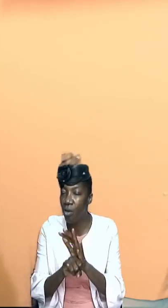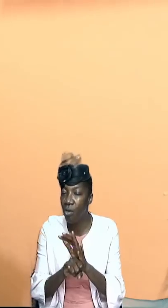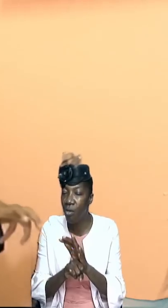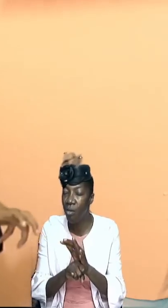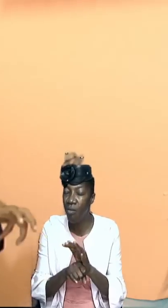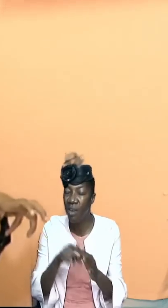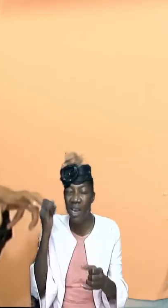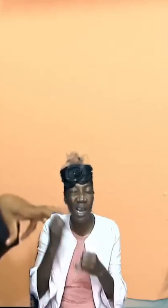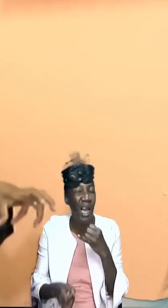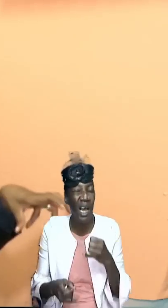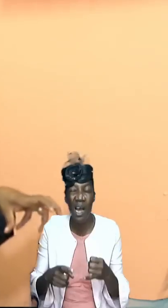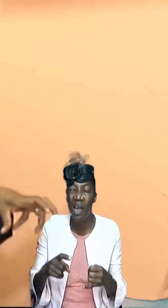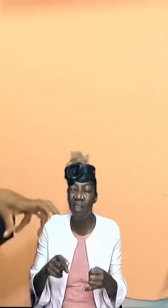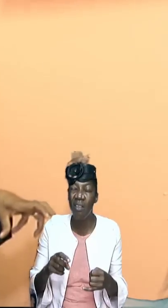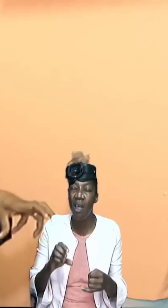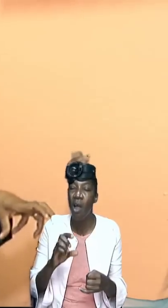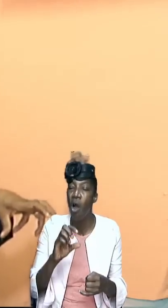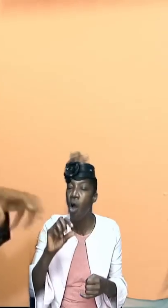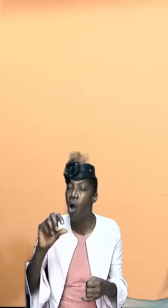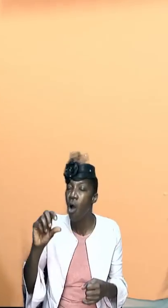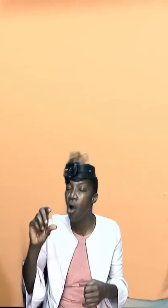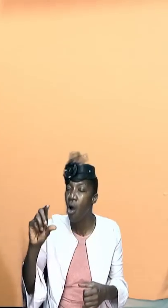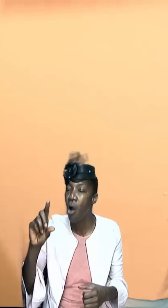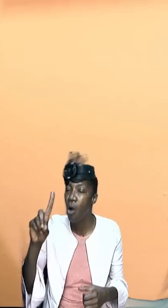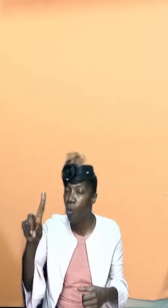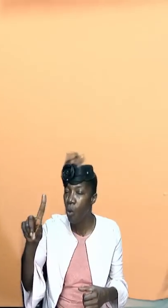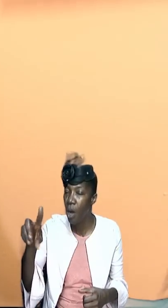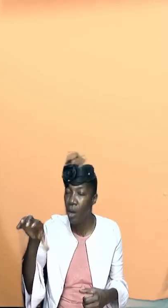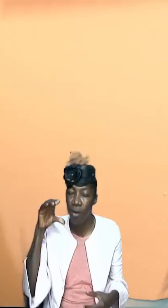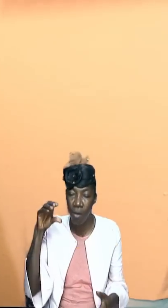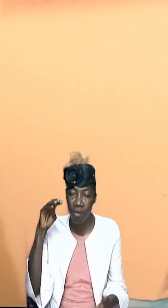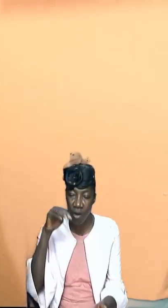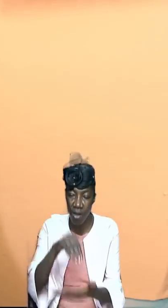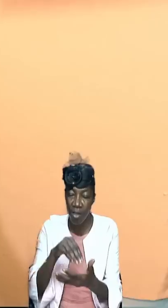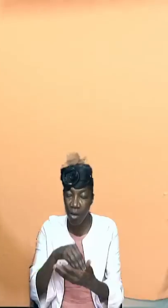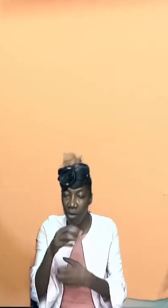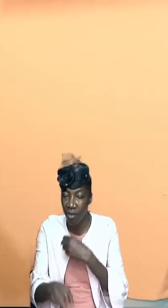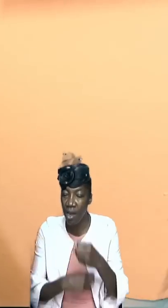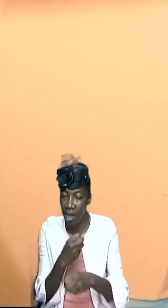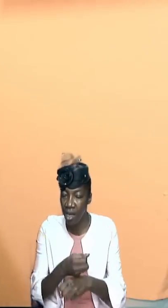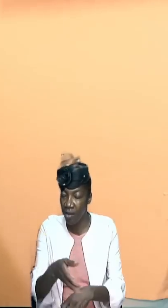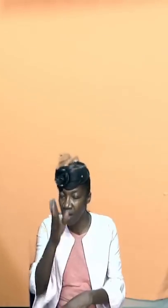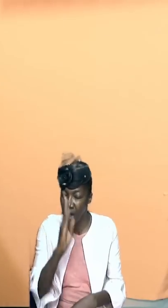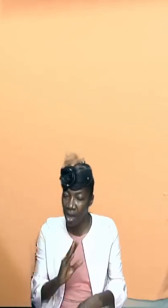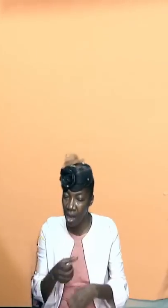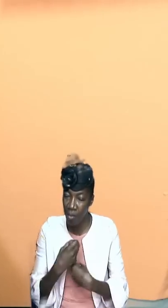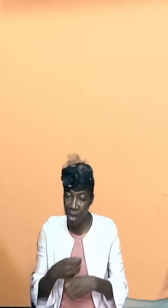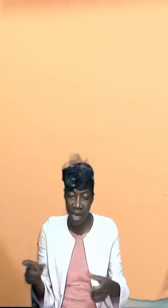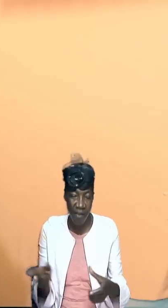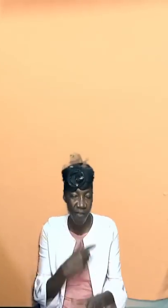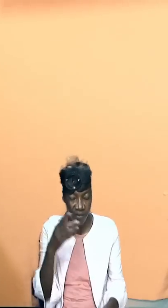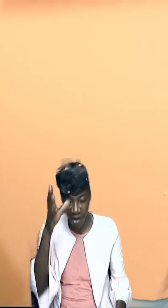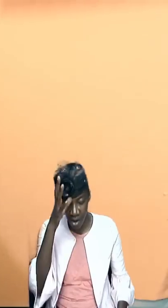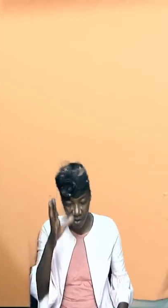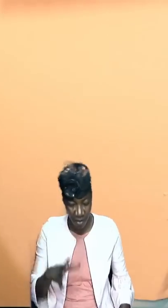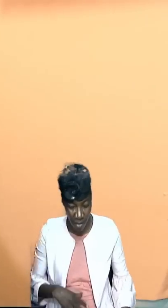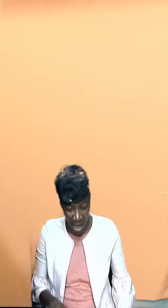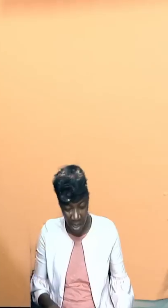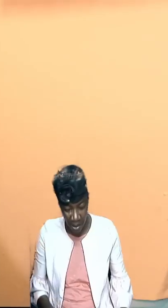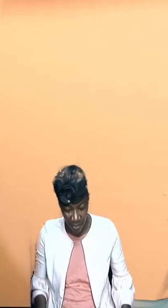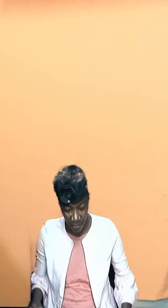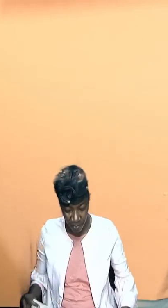years. But we know it's not evolution. We know it is that God made the first man, and that's why we read the scripture at the start